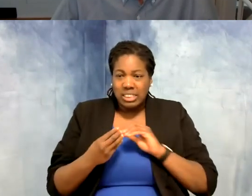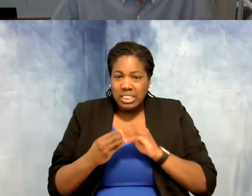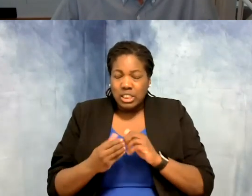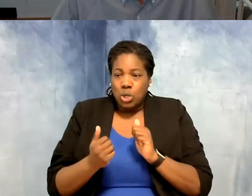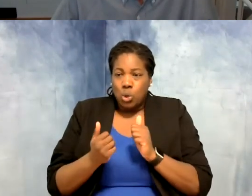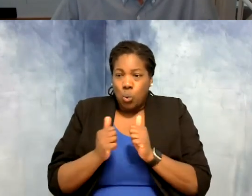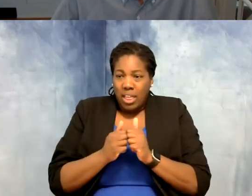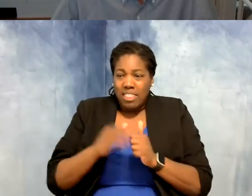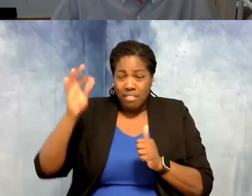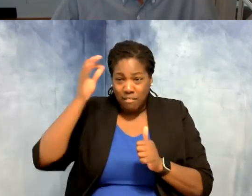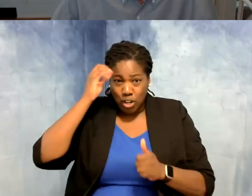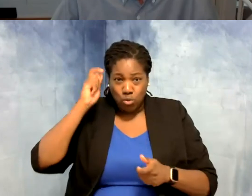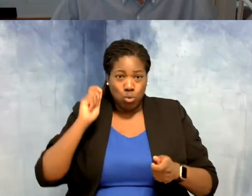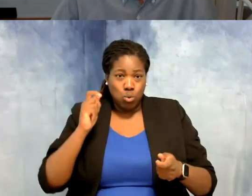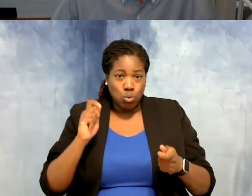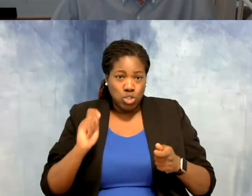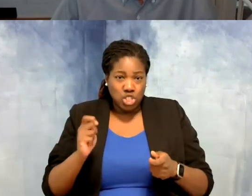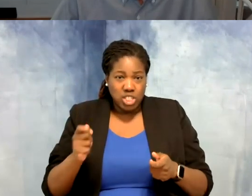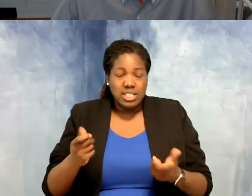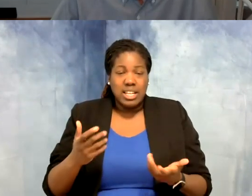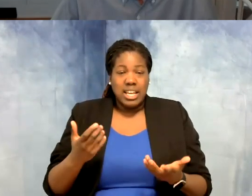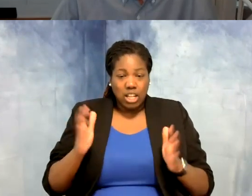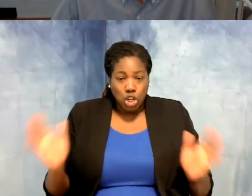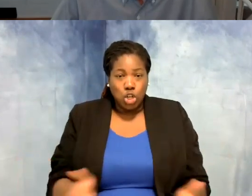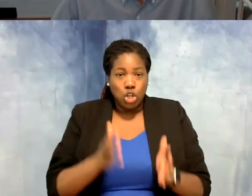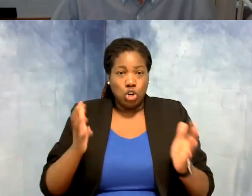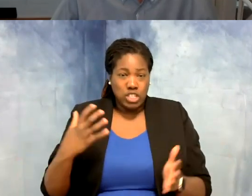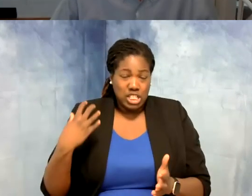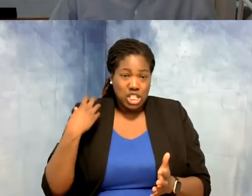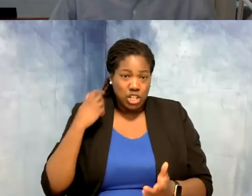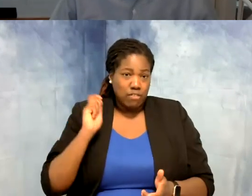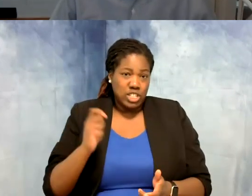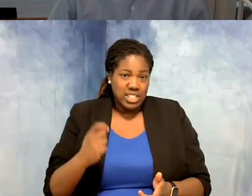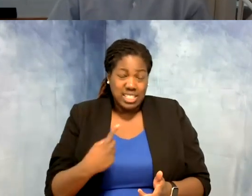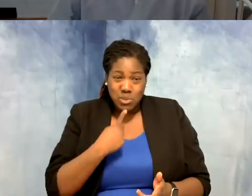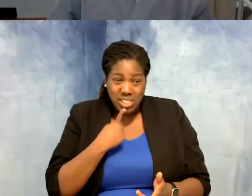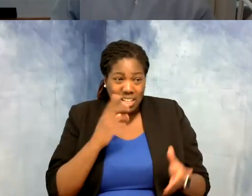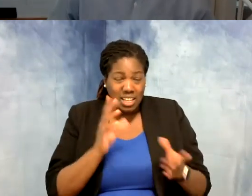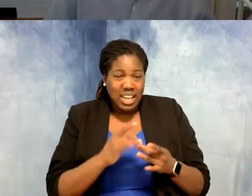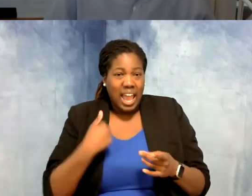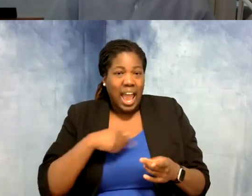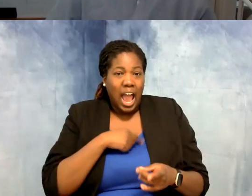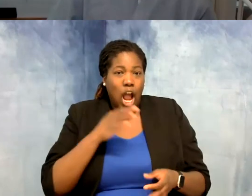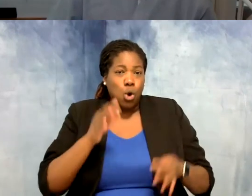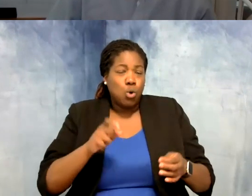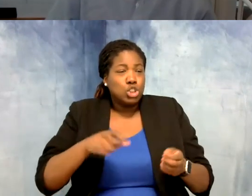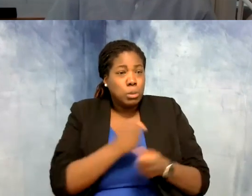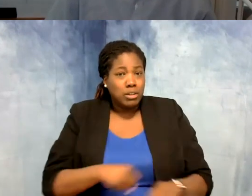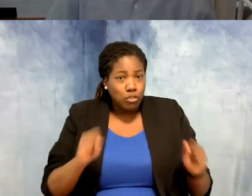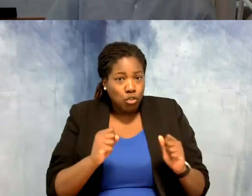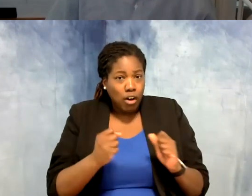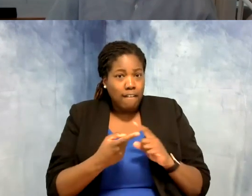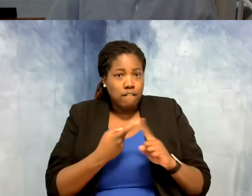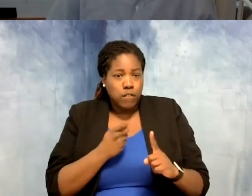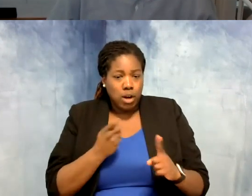judges have pushed Chief Justice John Roberts to actually make a statement to say that, look, our court should be free from